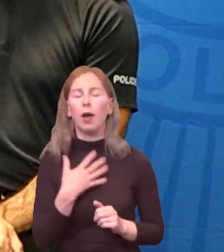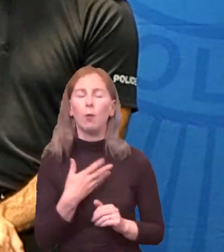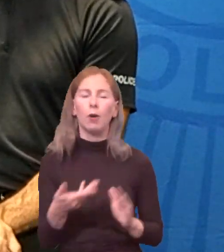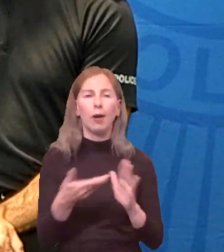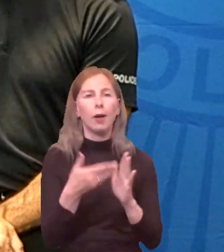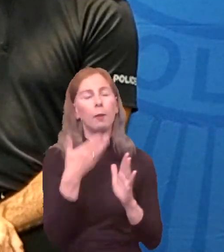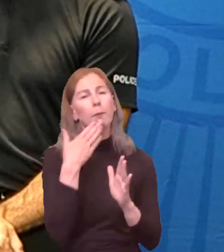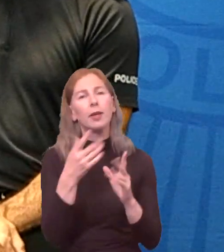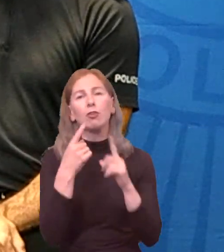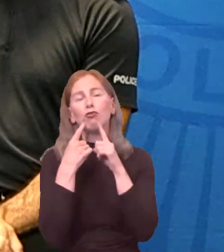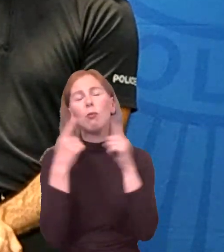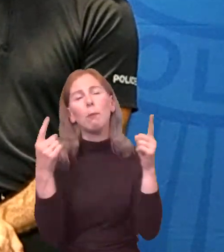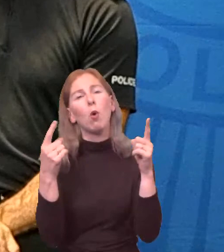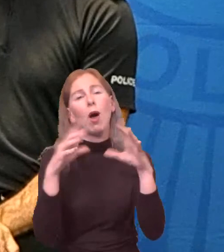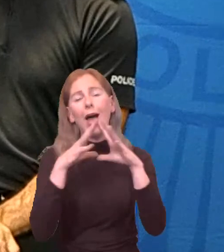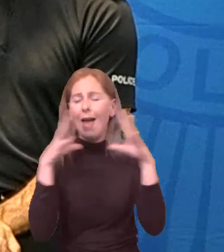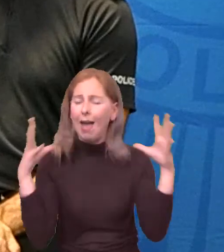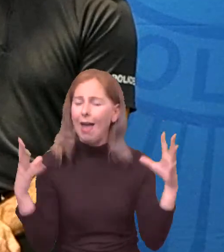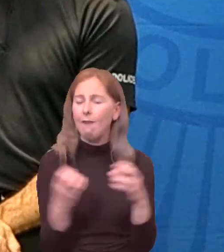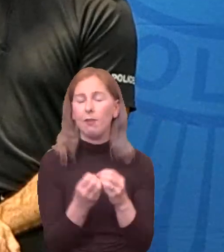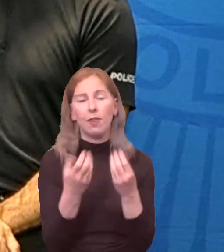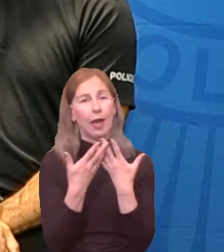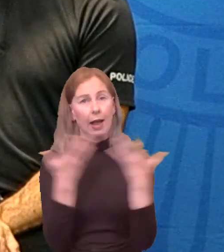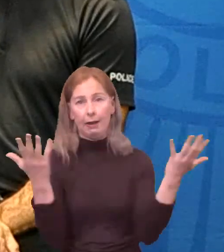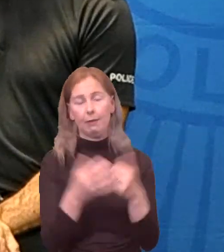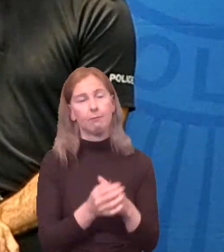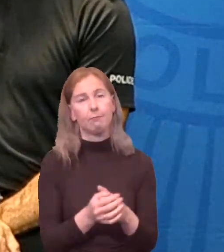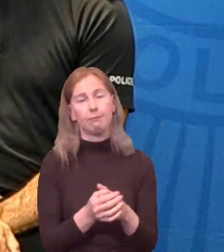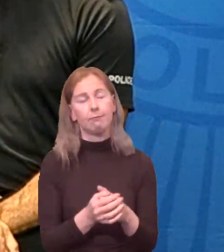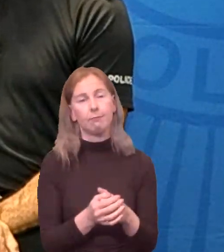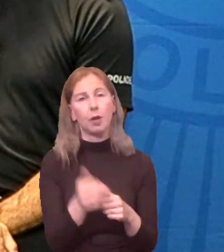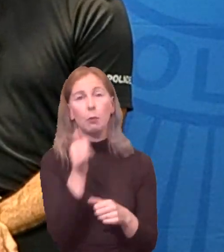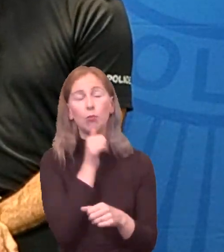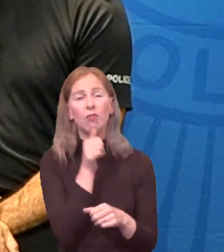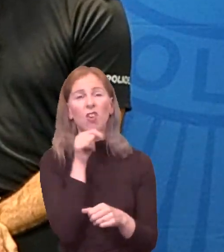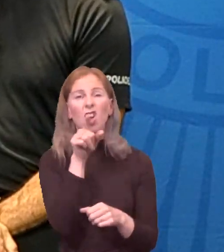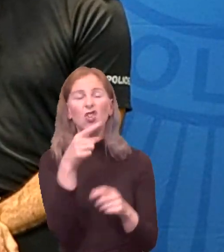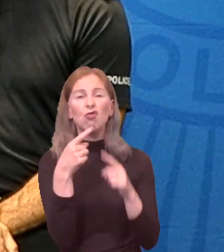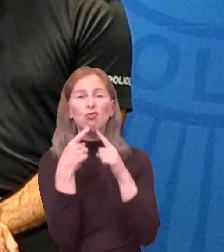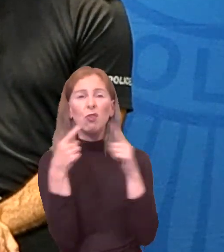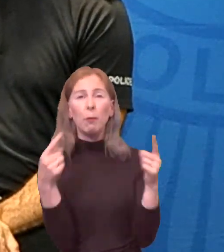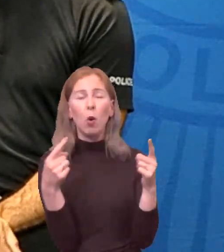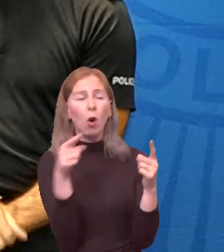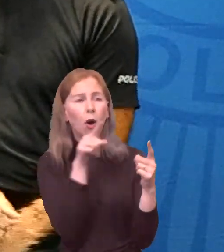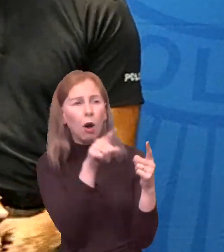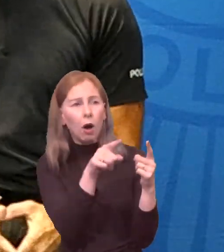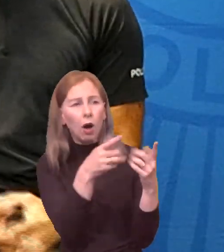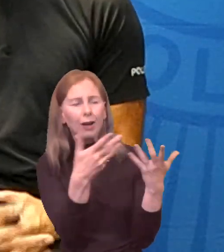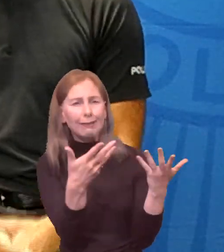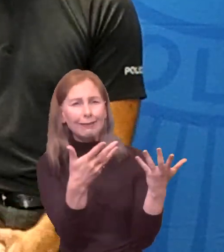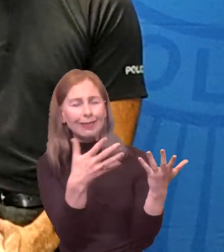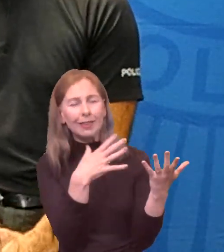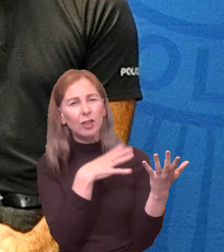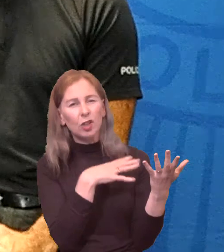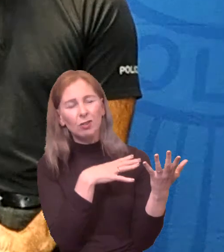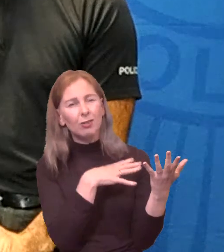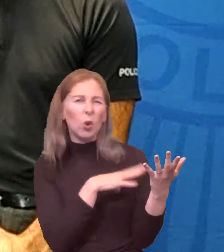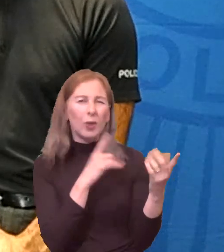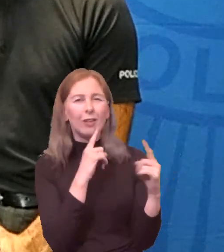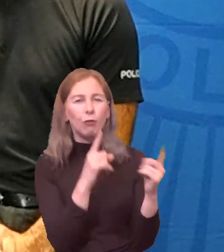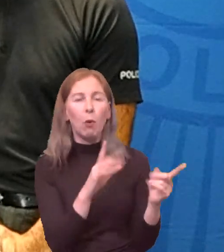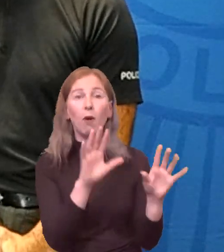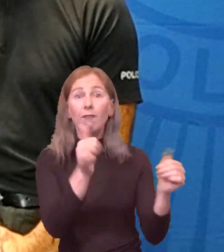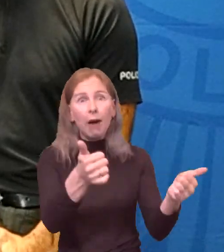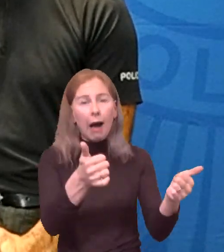report everything and anything. I'd rather you report something that may not be of use to us, but I'd rather you report it so